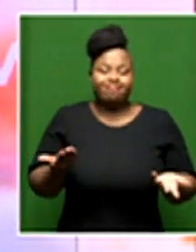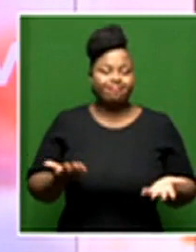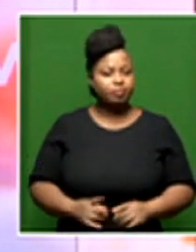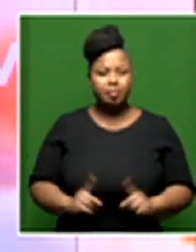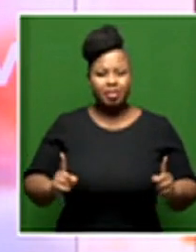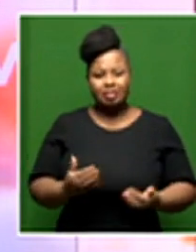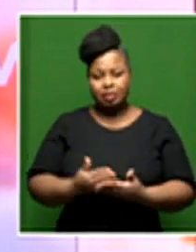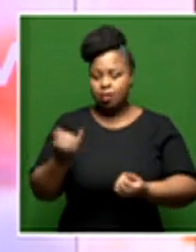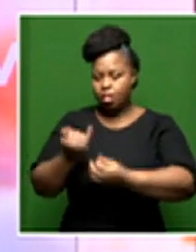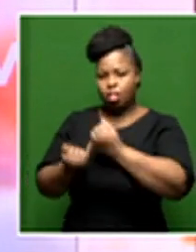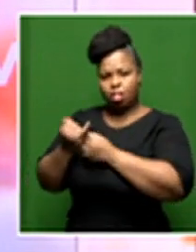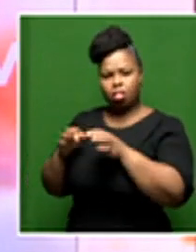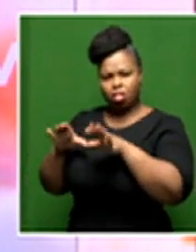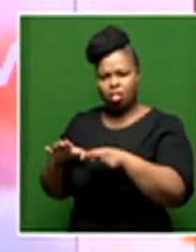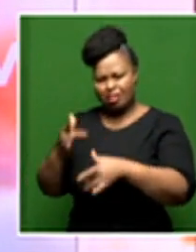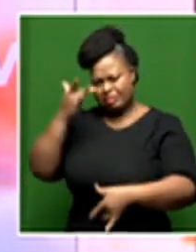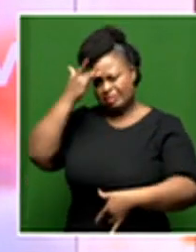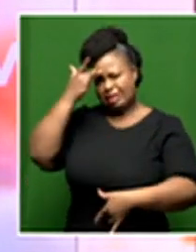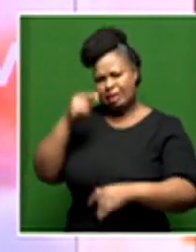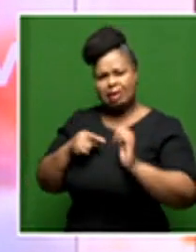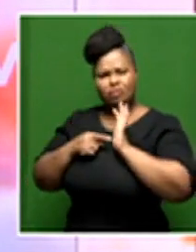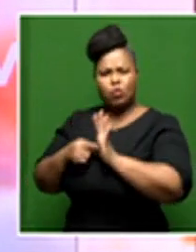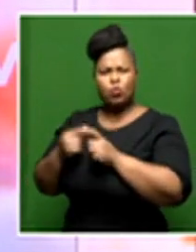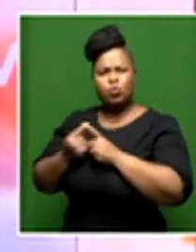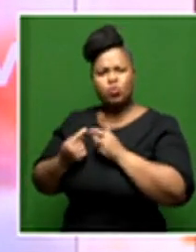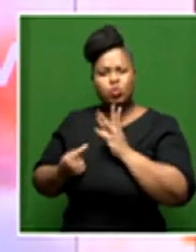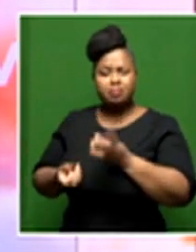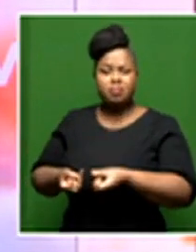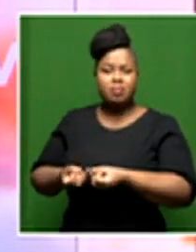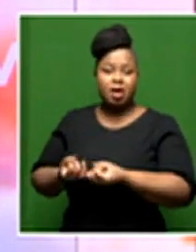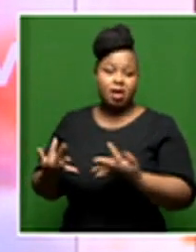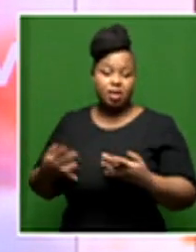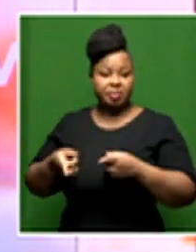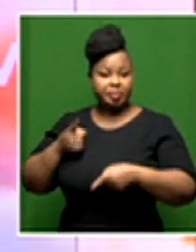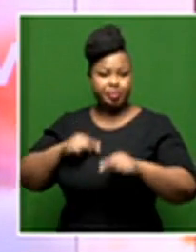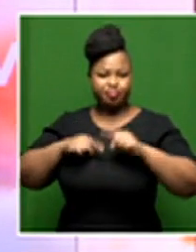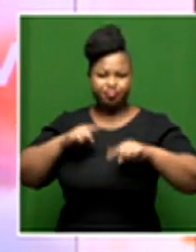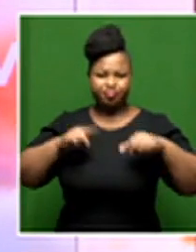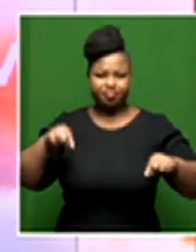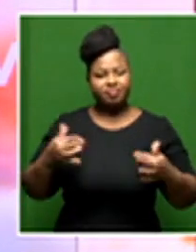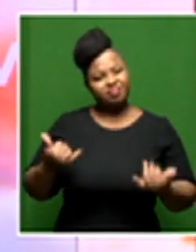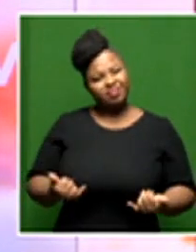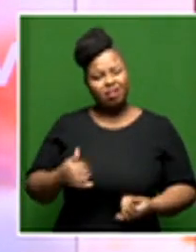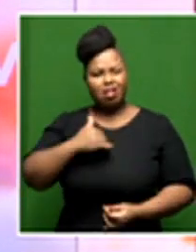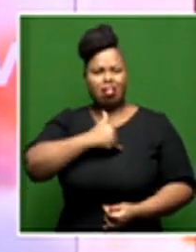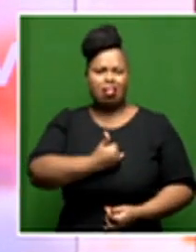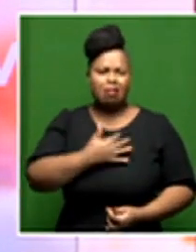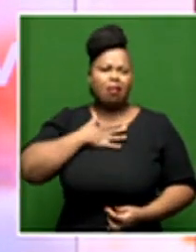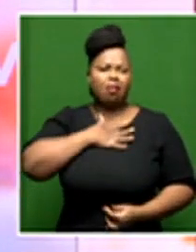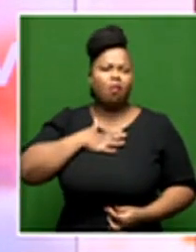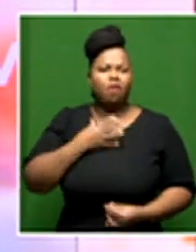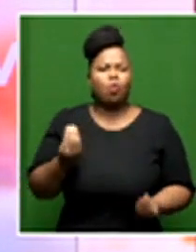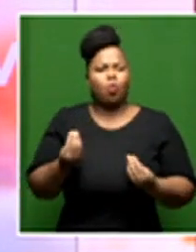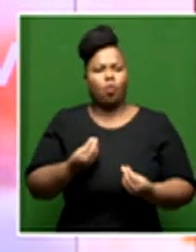affected and self-isolating continue to suffer from different symptoms of the virus. Chest pains, painful joints,